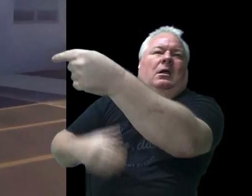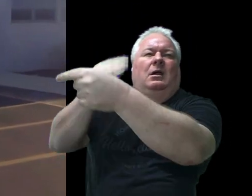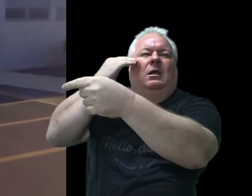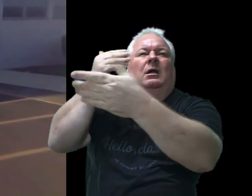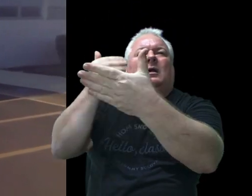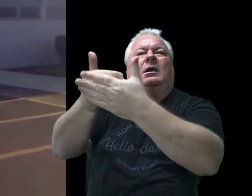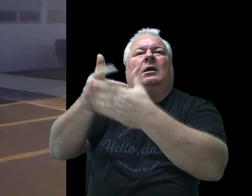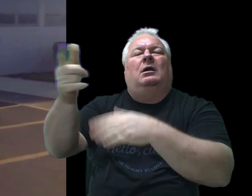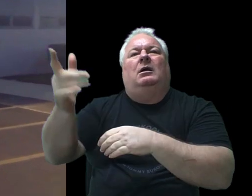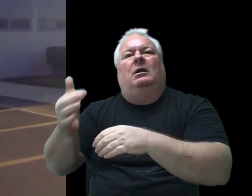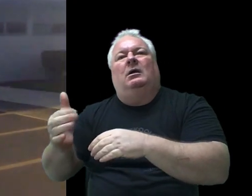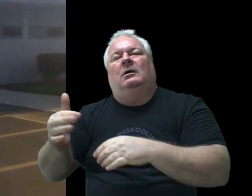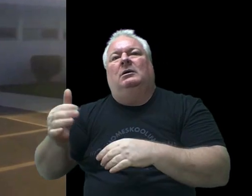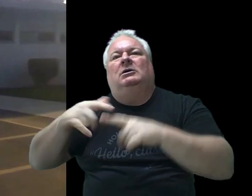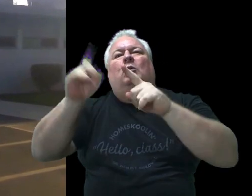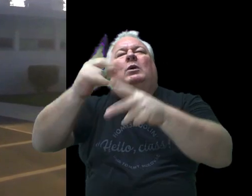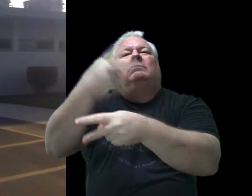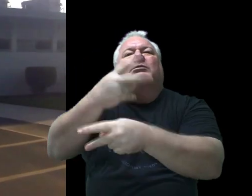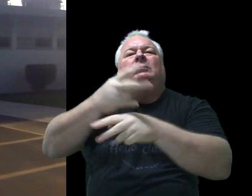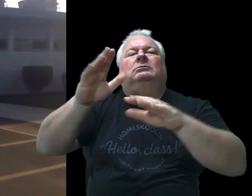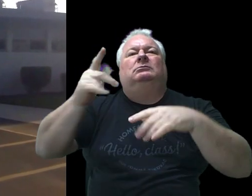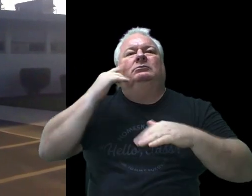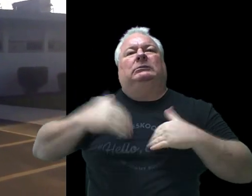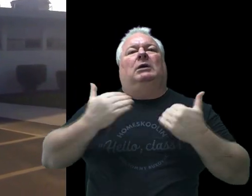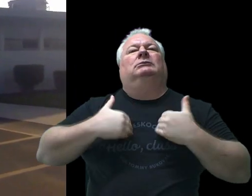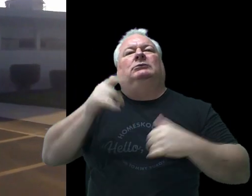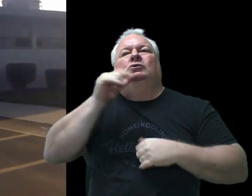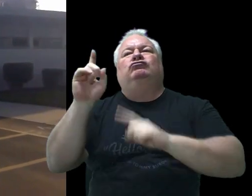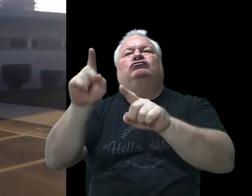side over there next to childcare.